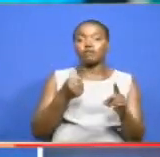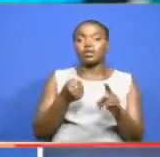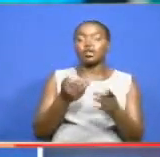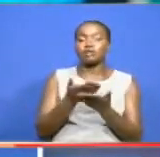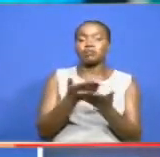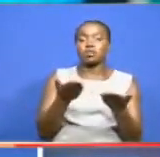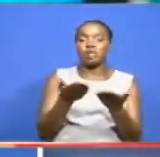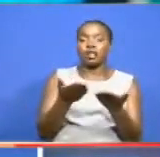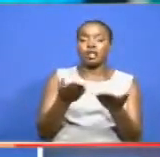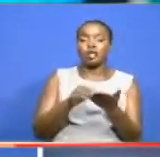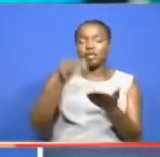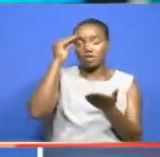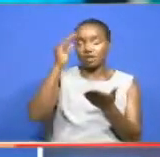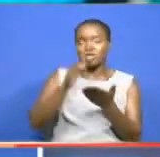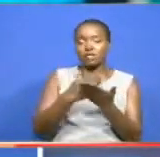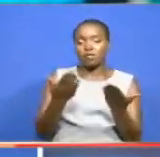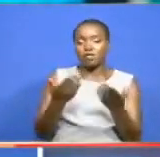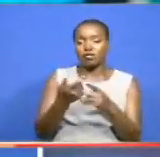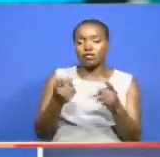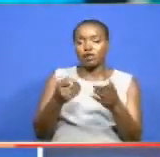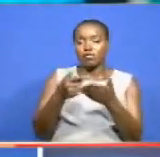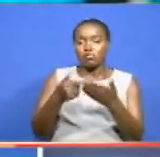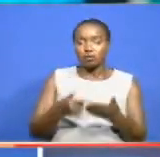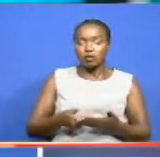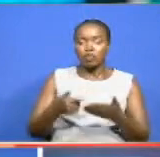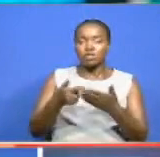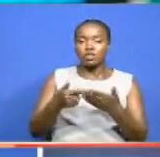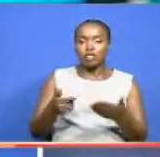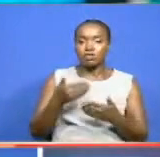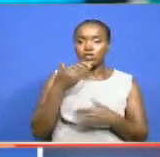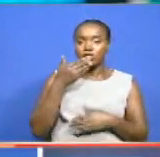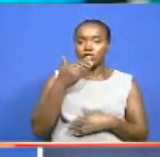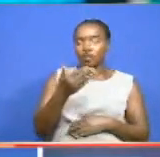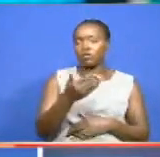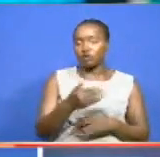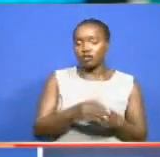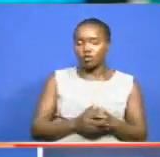you have got something from this conversation.